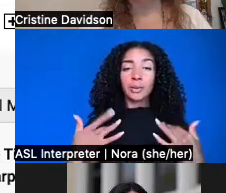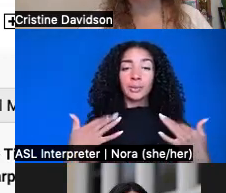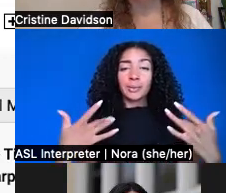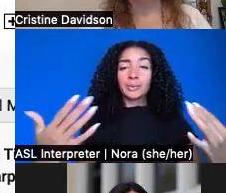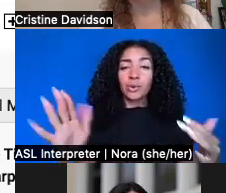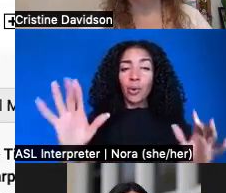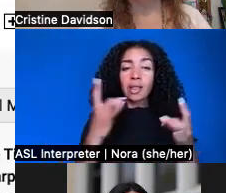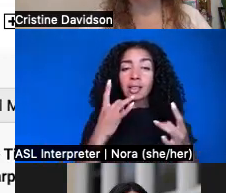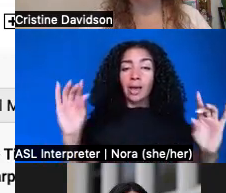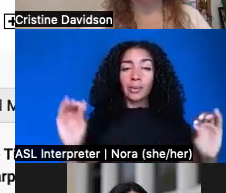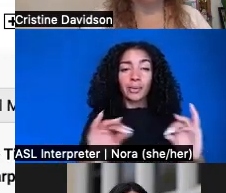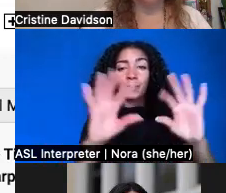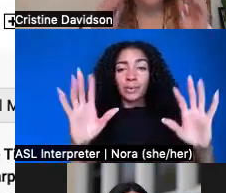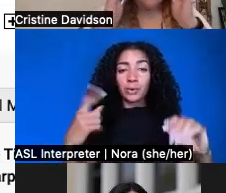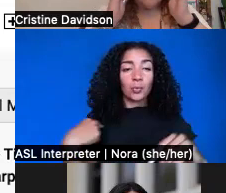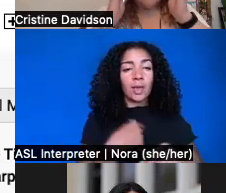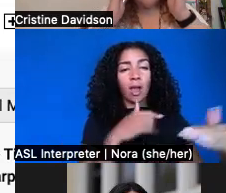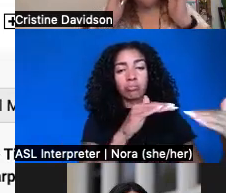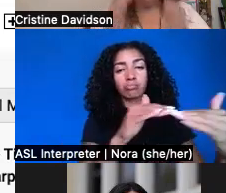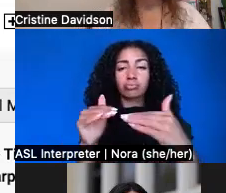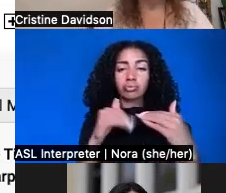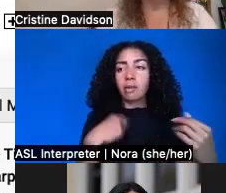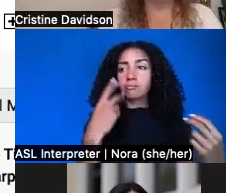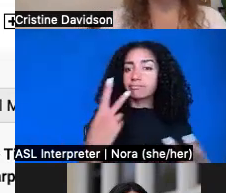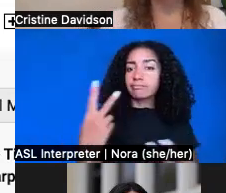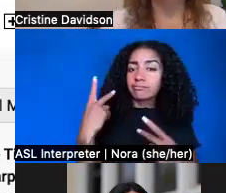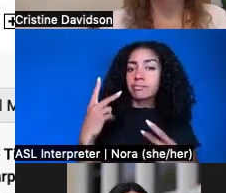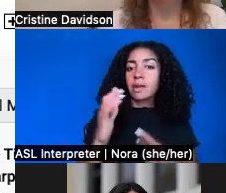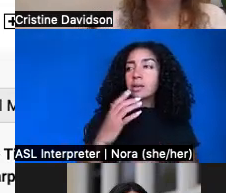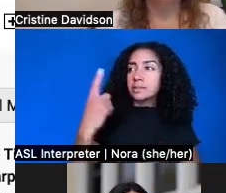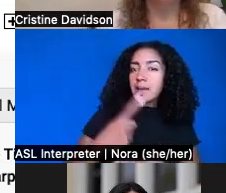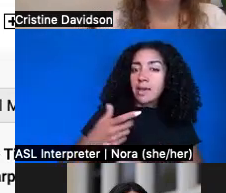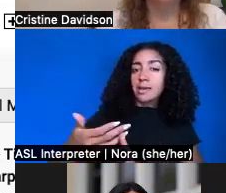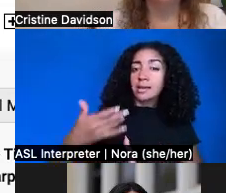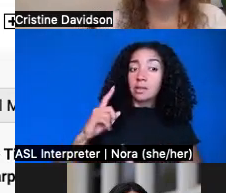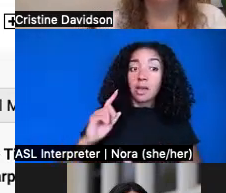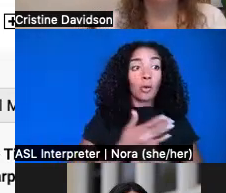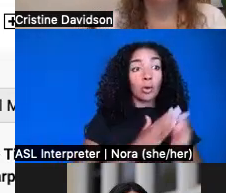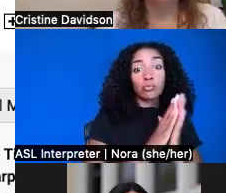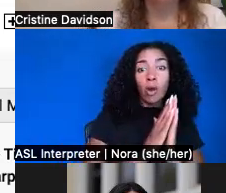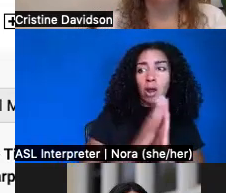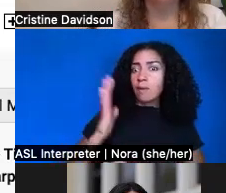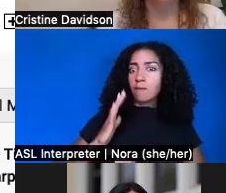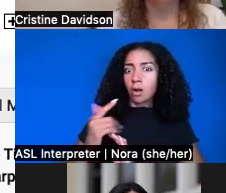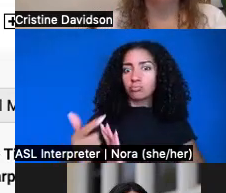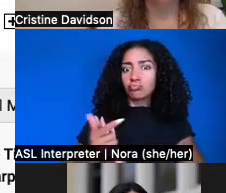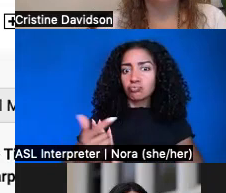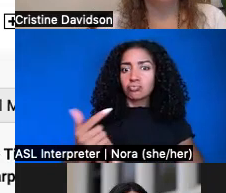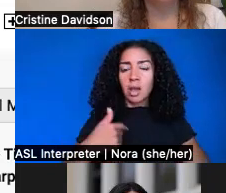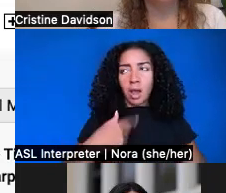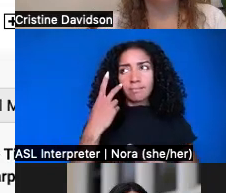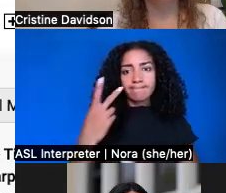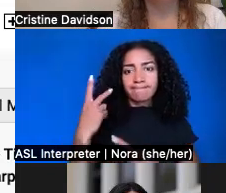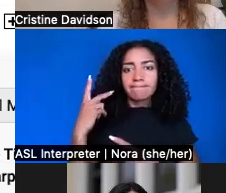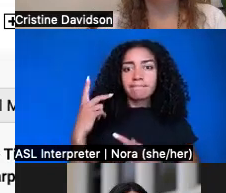I remember the days when our prayers were illegal. I remember the days when being